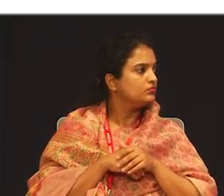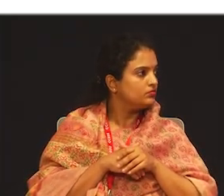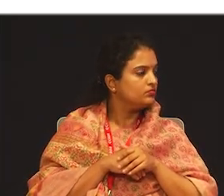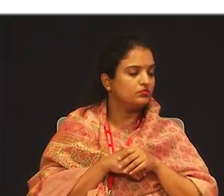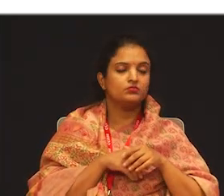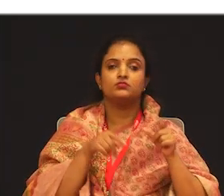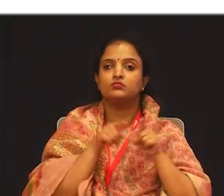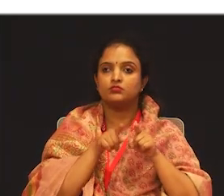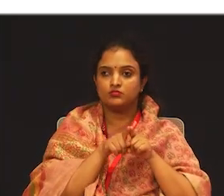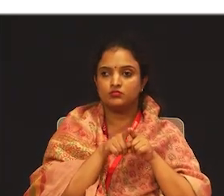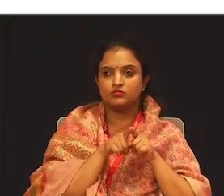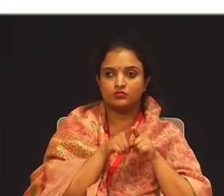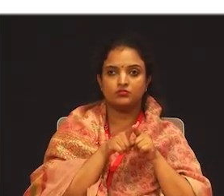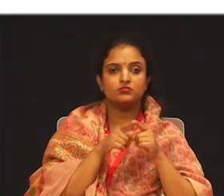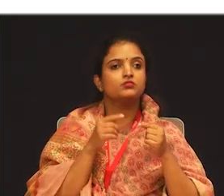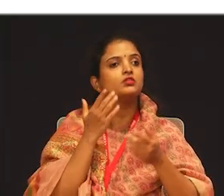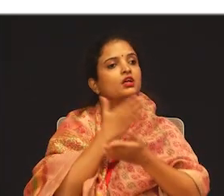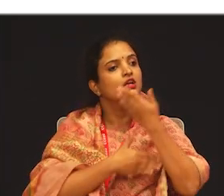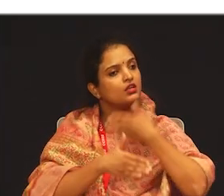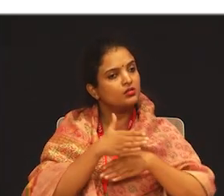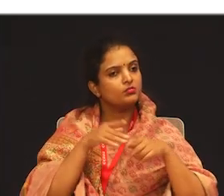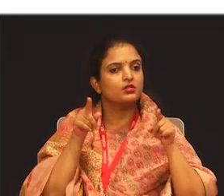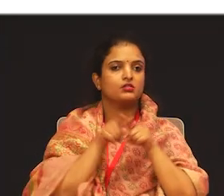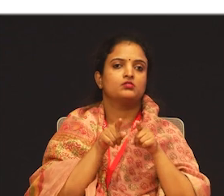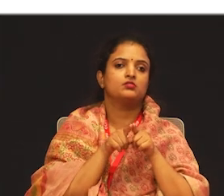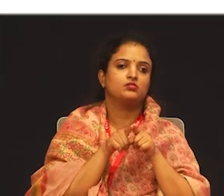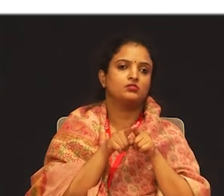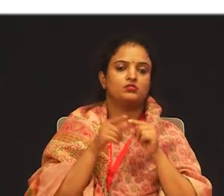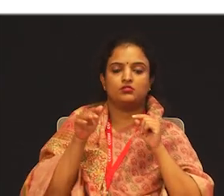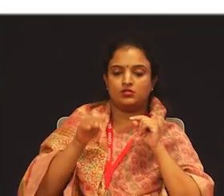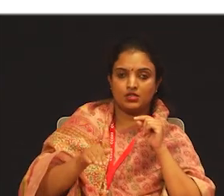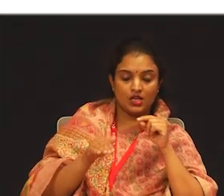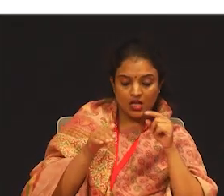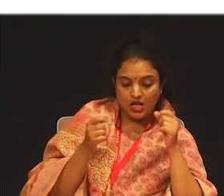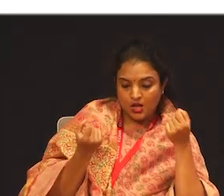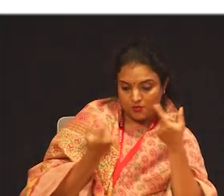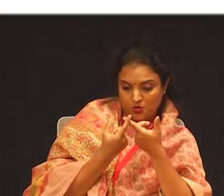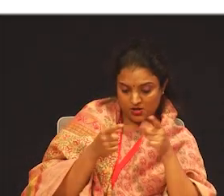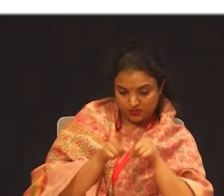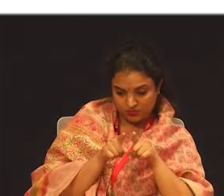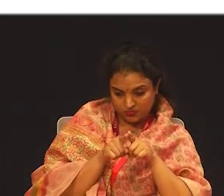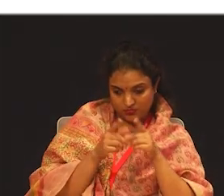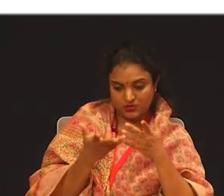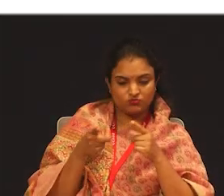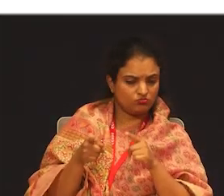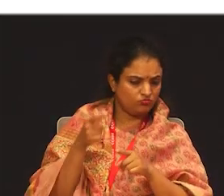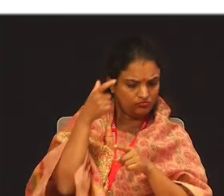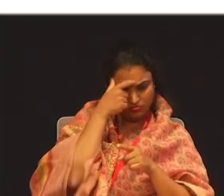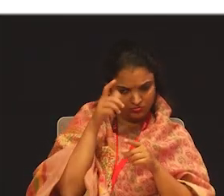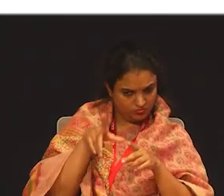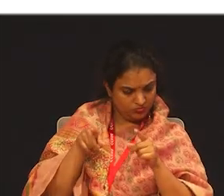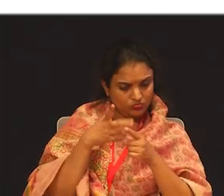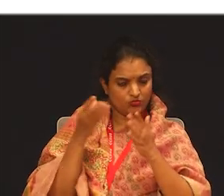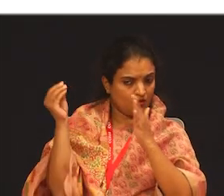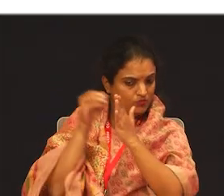has suspected this particular disability in this particular child. These are the provisions. And before